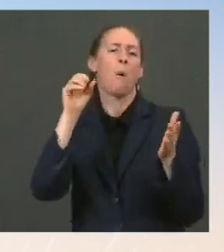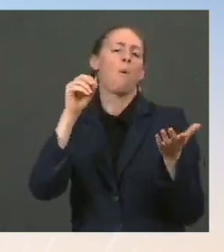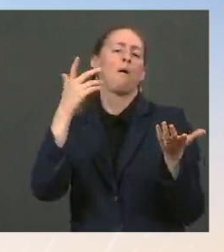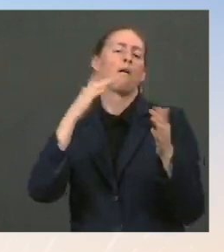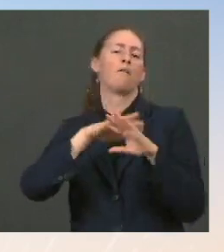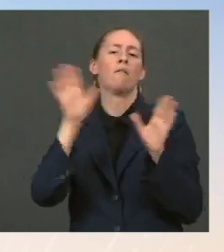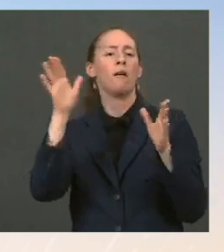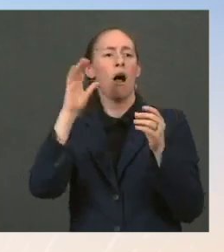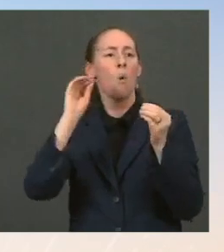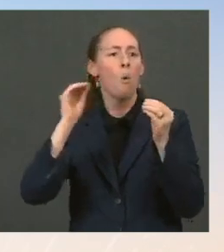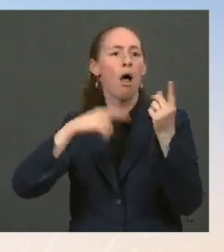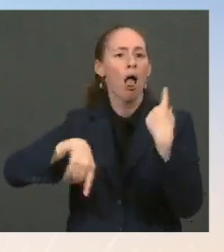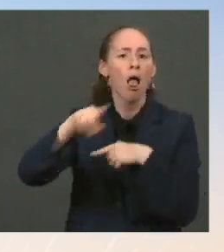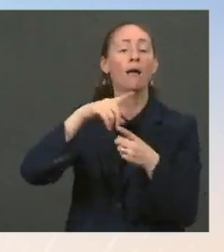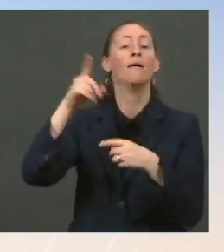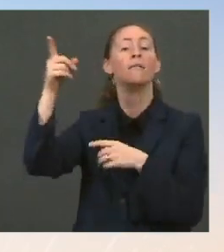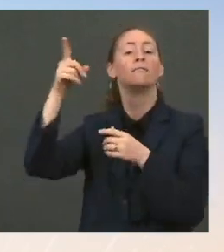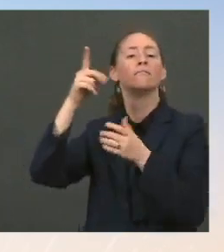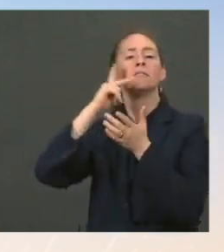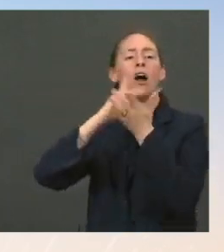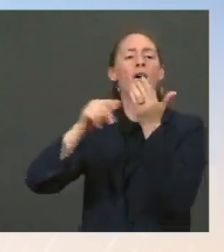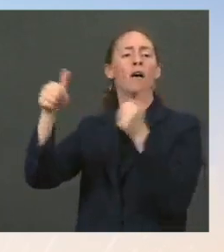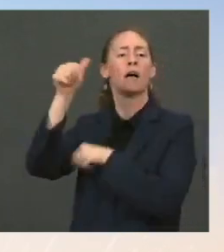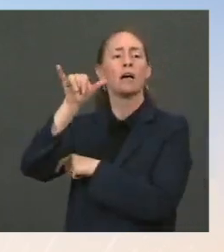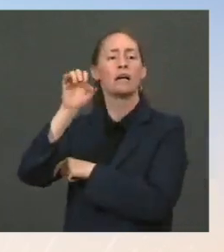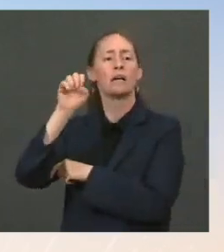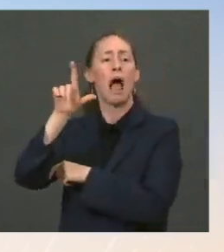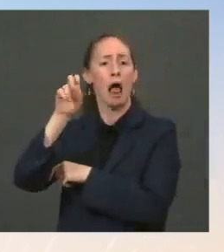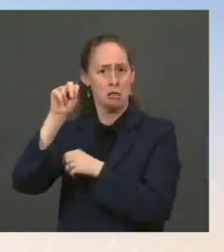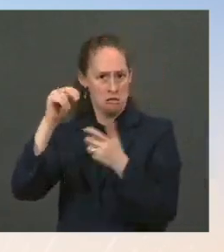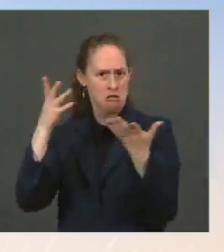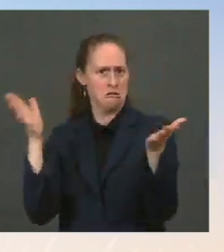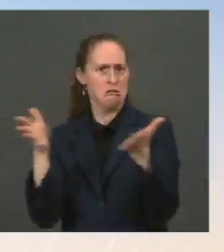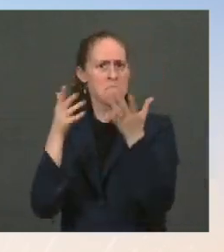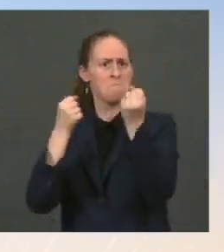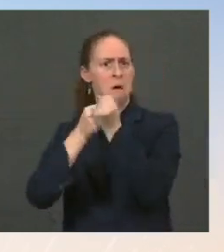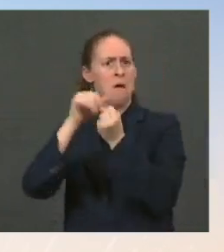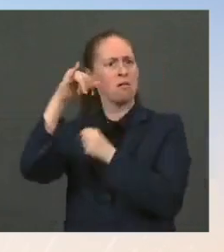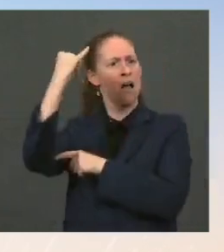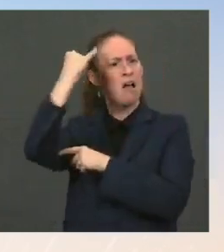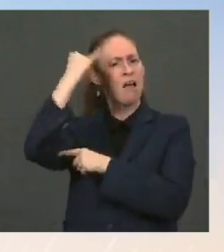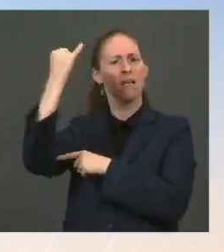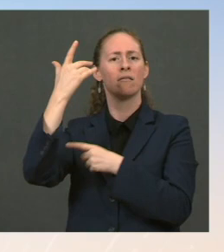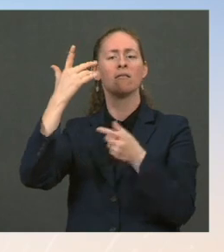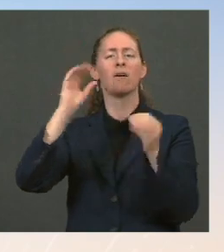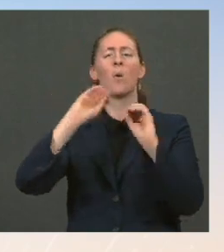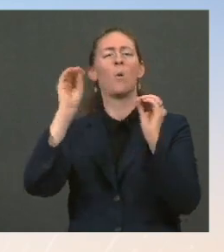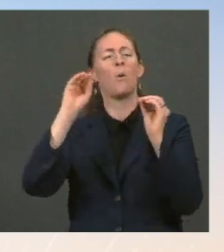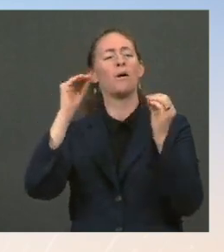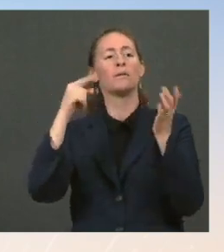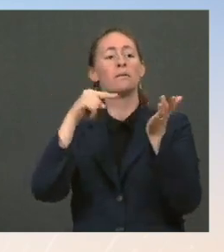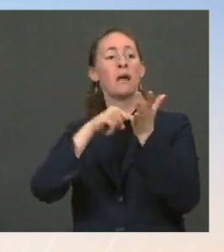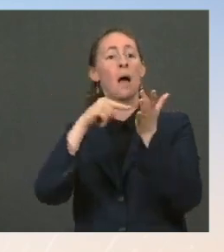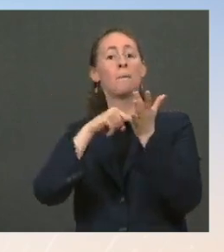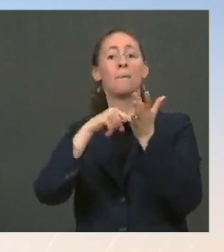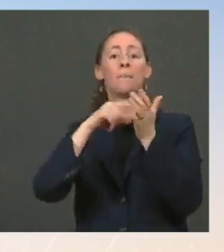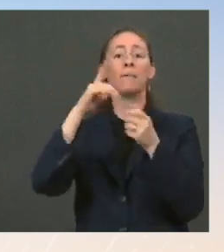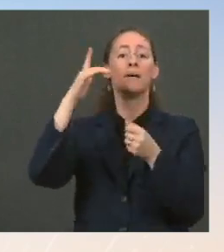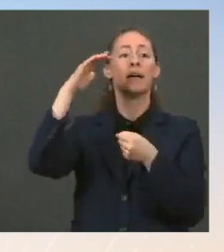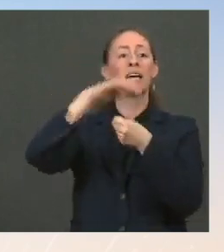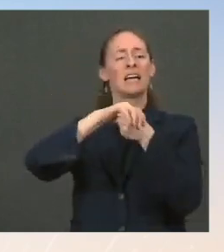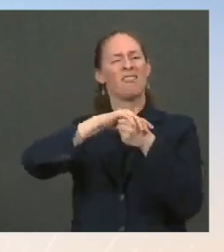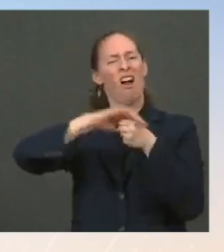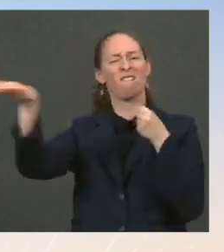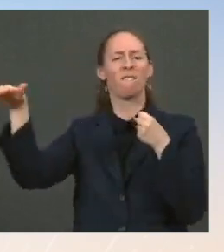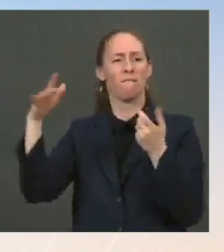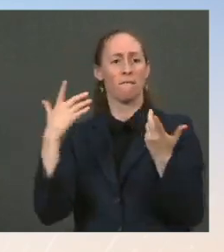Yellen seemed to lend her support to that idea of getting rid of the debt ceiling altogether in the past. Has she spoken with the president